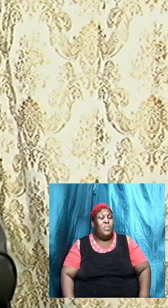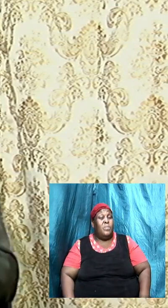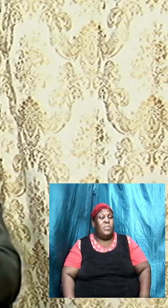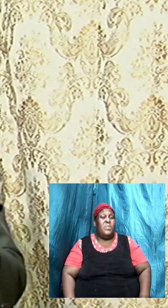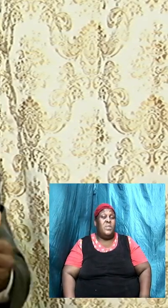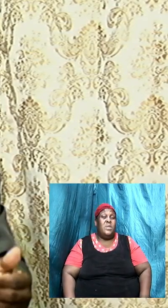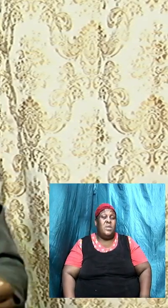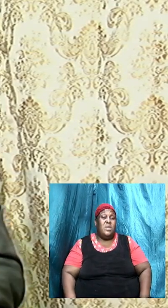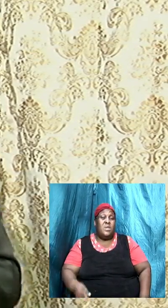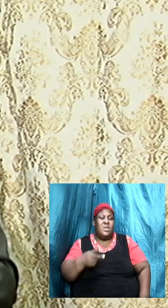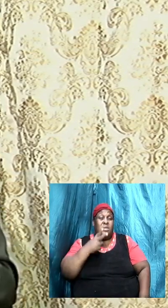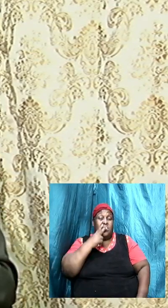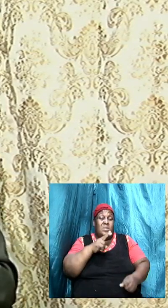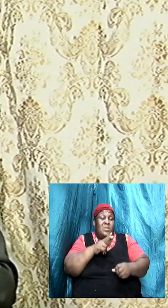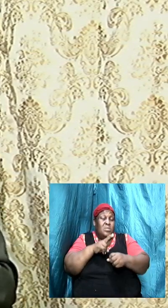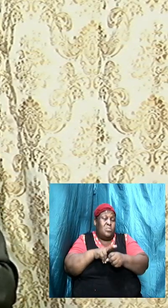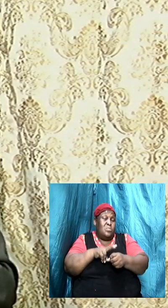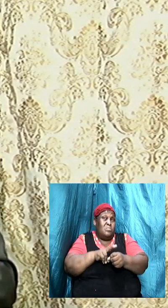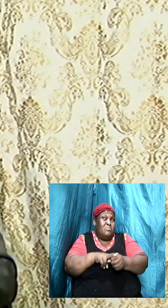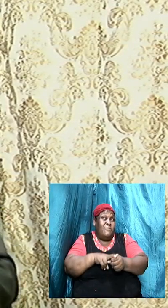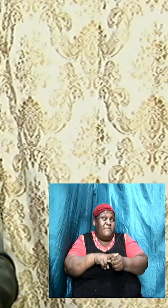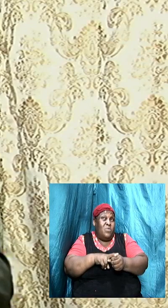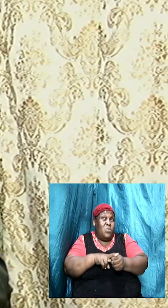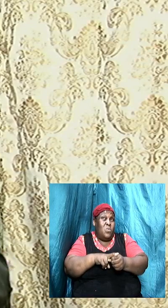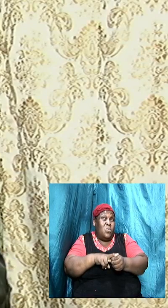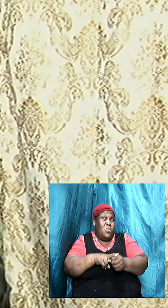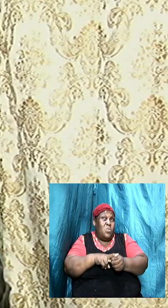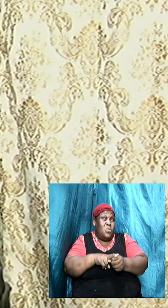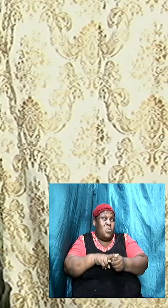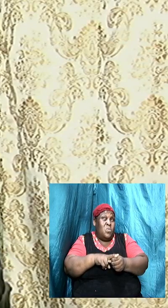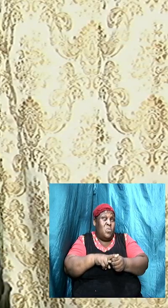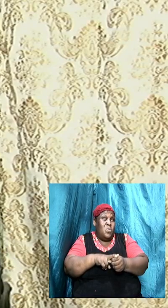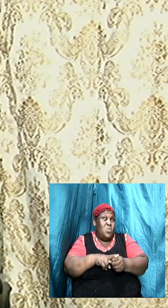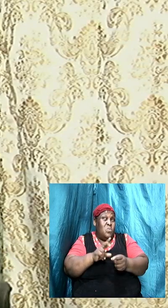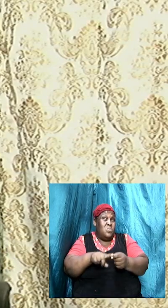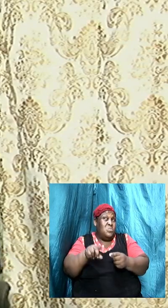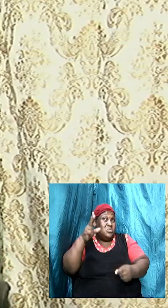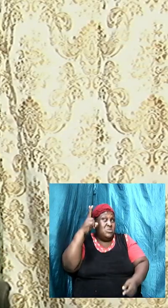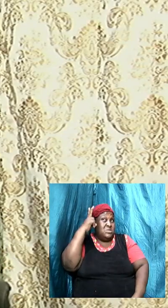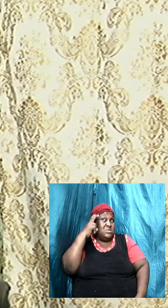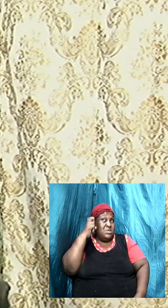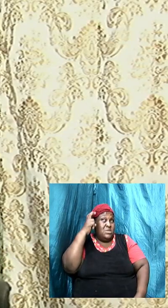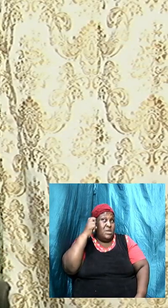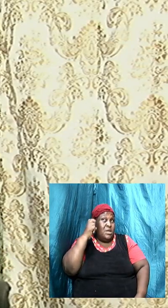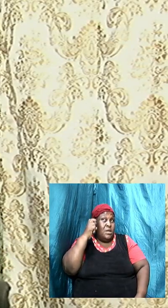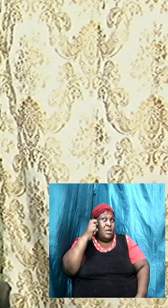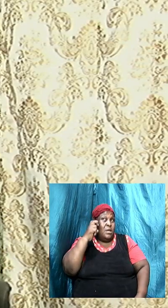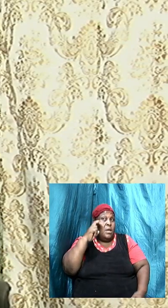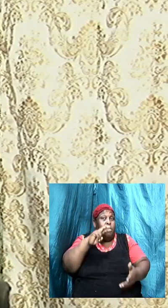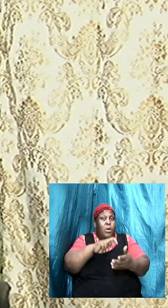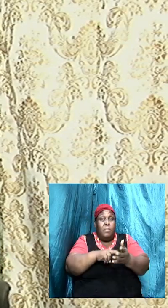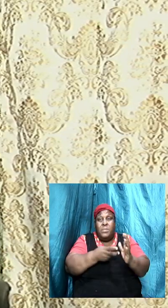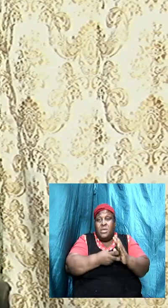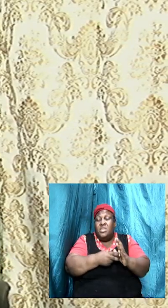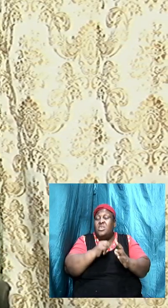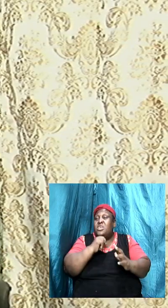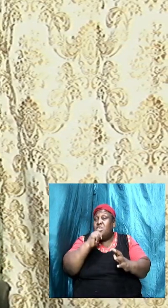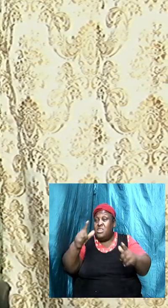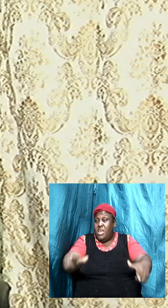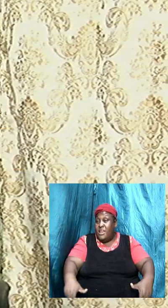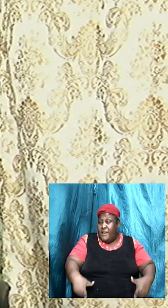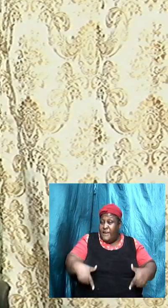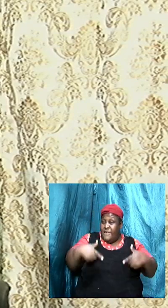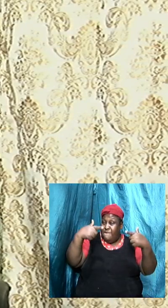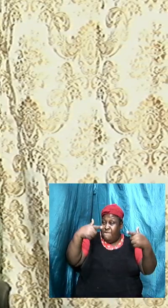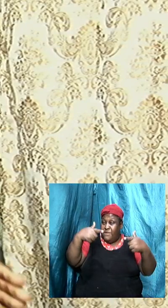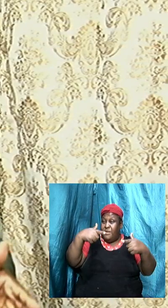and swear allegiance to him. But what it means is that if you're not walking in the